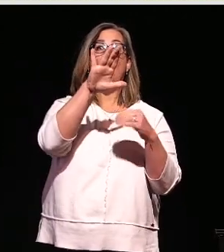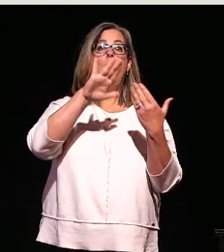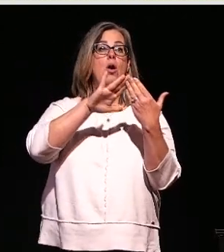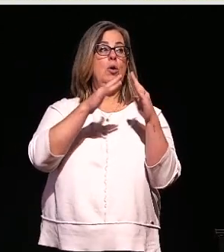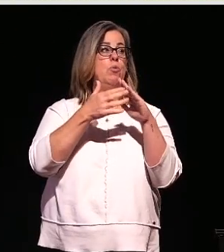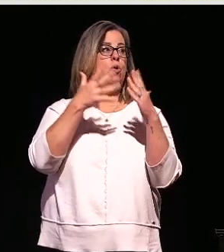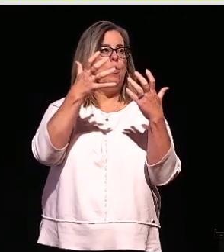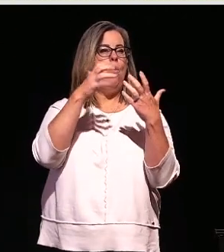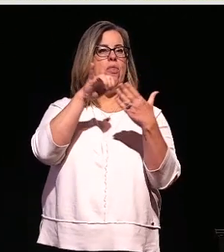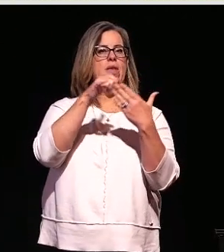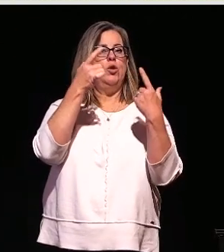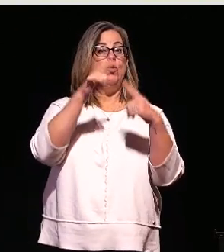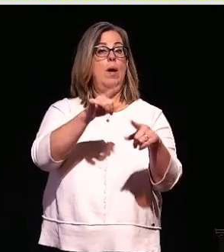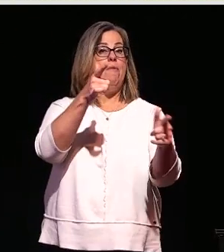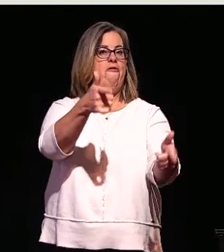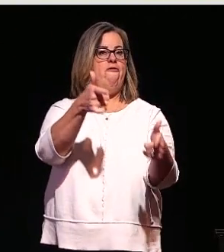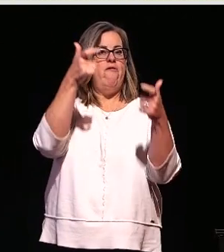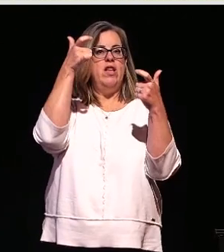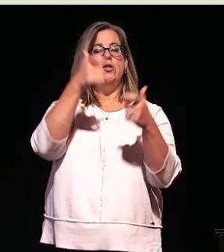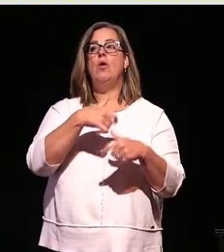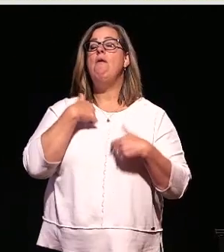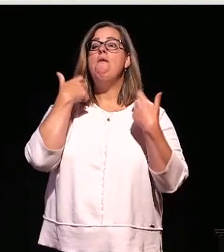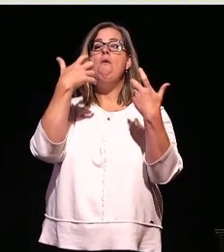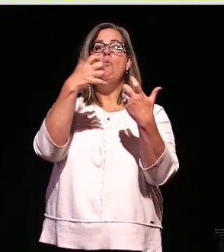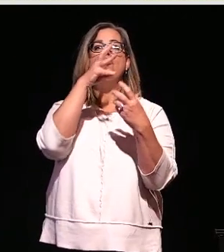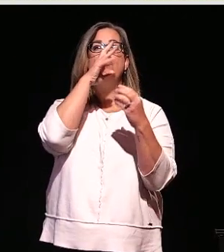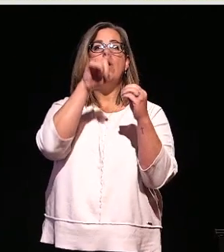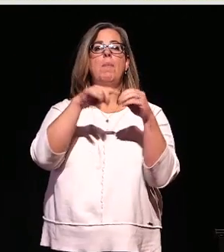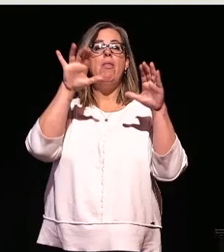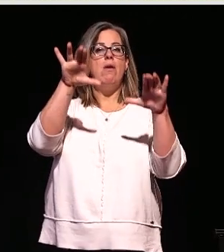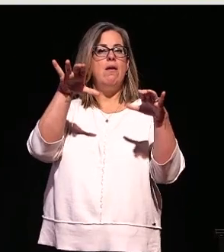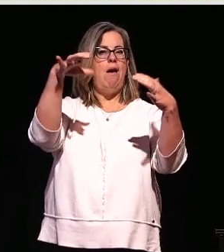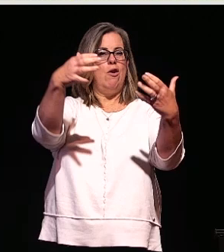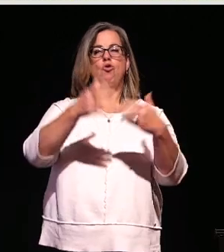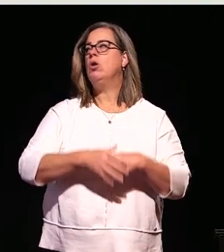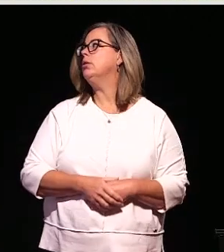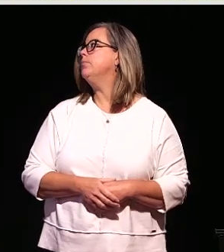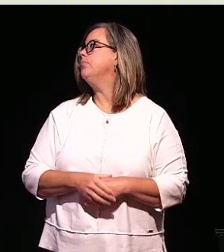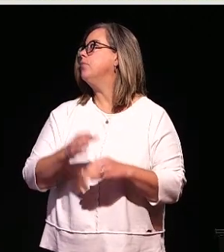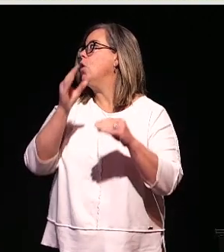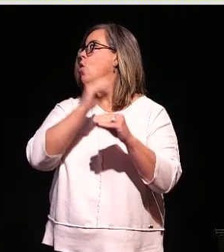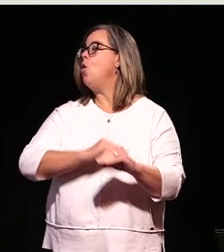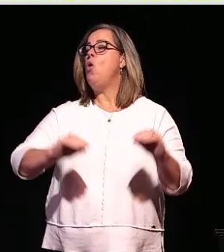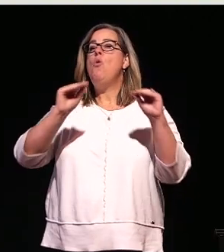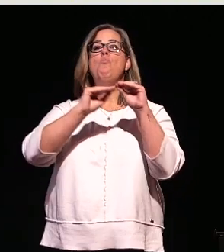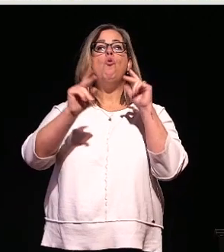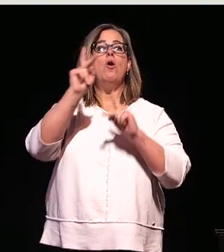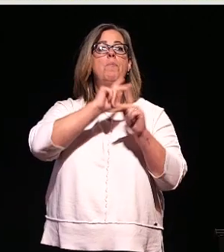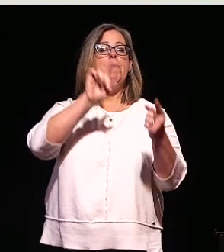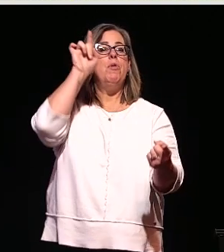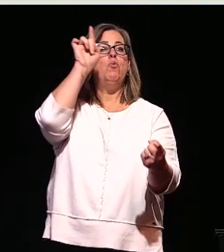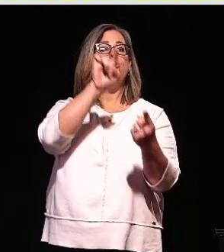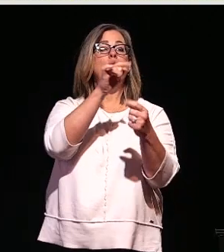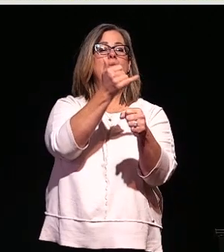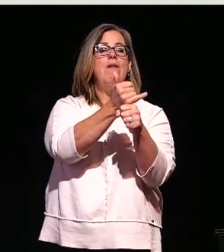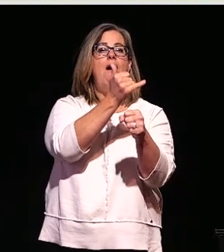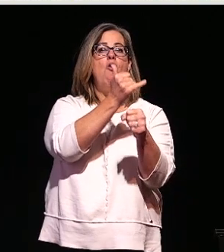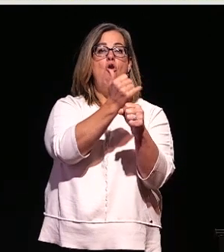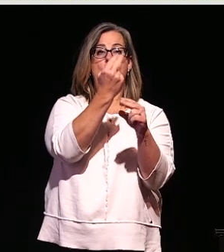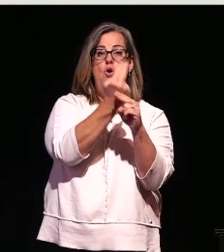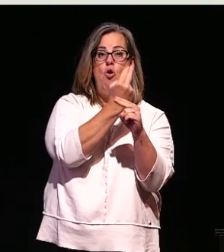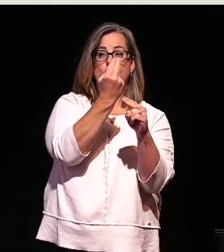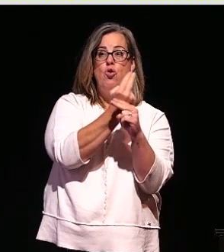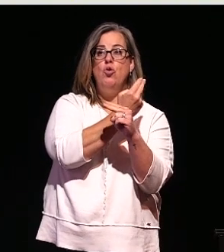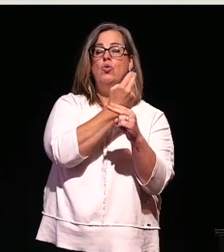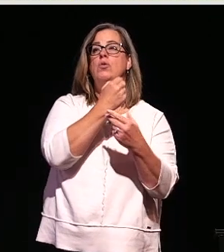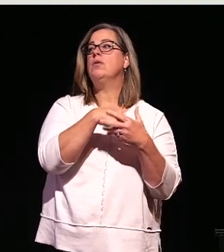faster. Let's talk about the category. So more people are reducing their alcohol consumption, and their unmet